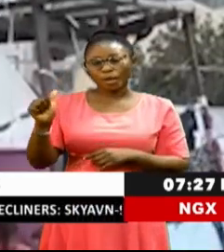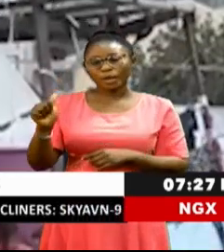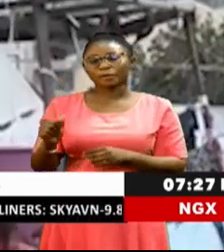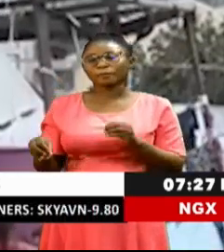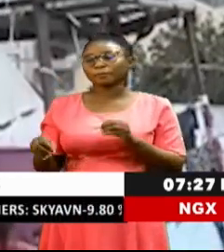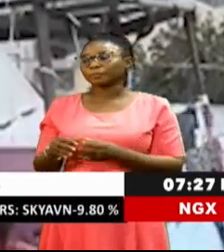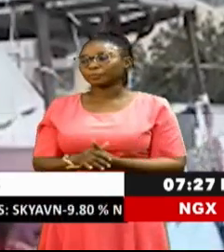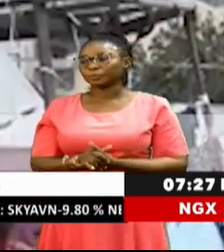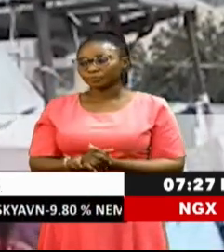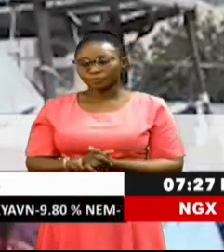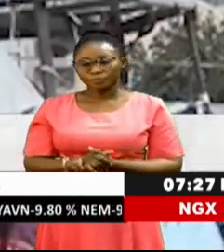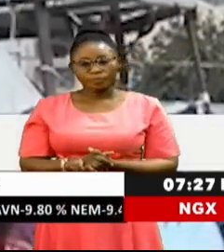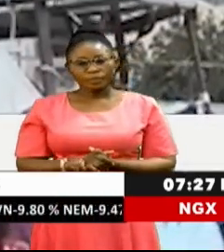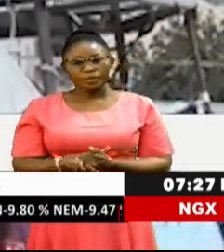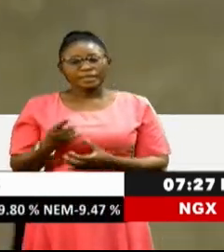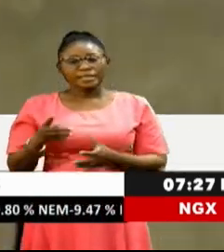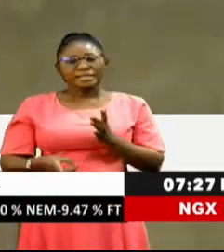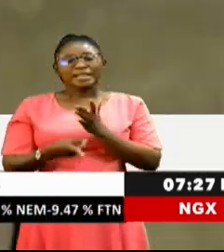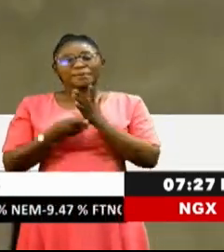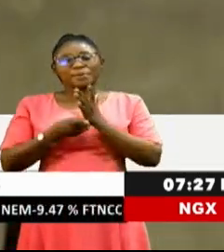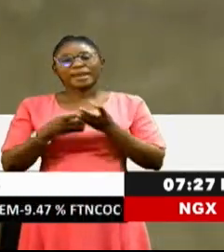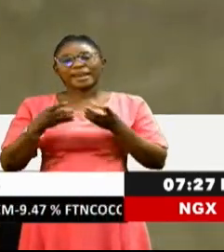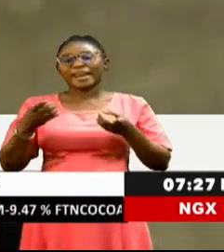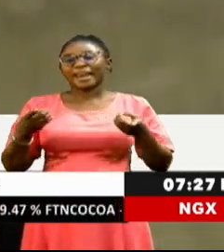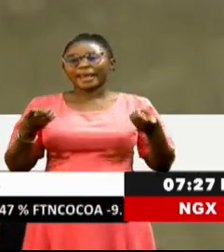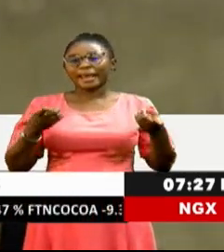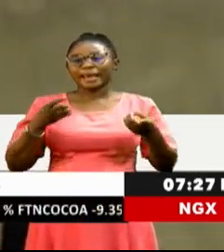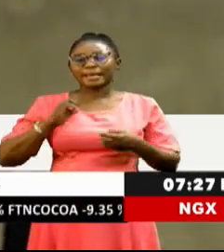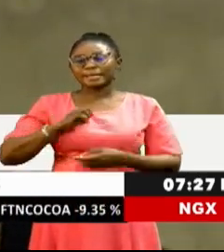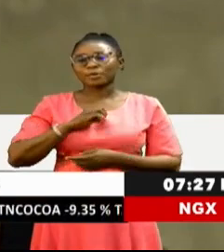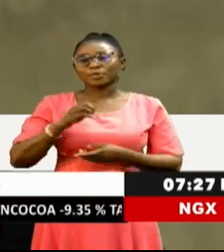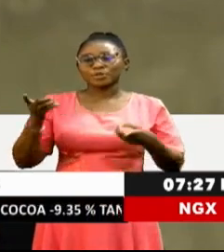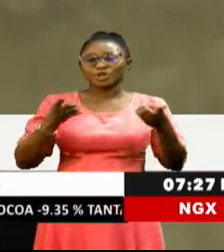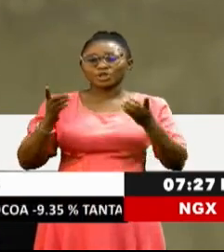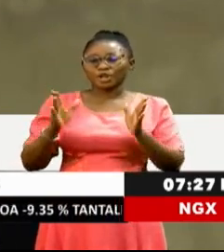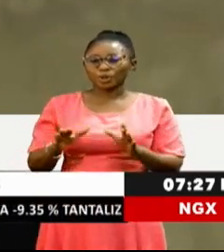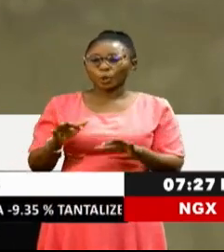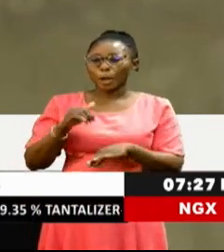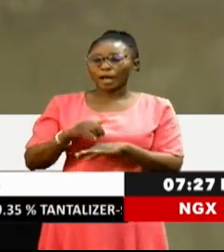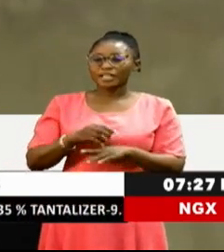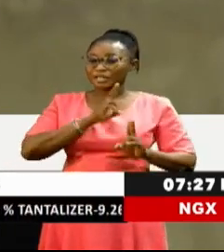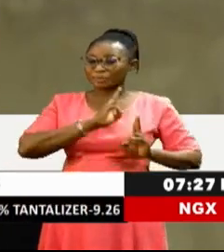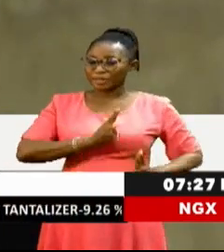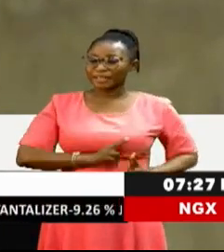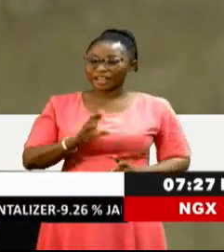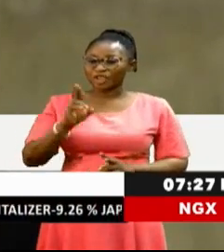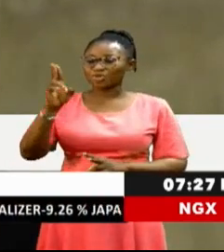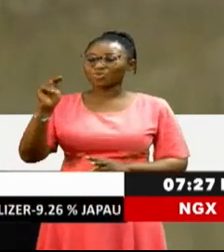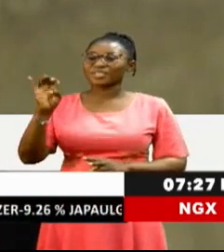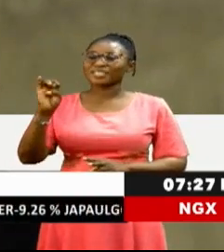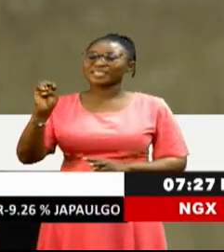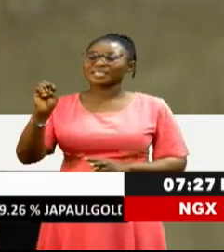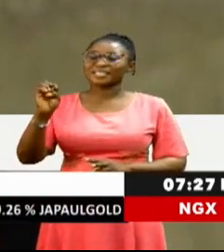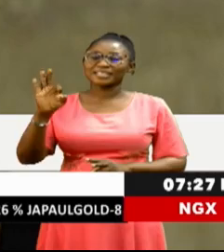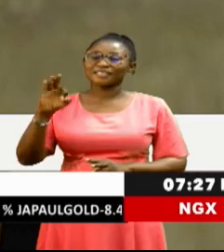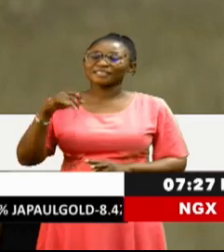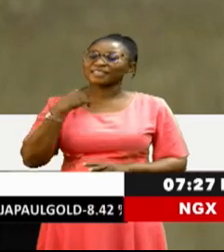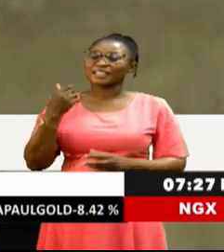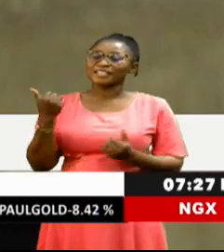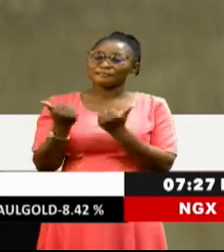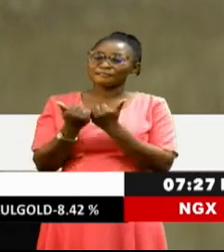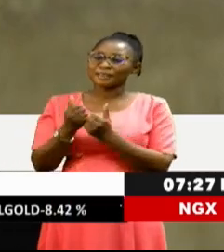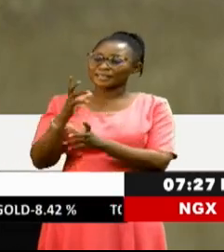Ted Chaiban, Deputy Executive Director for Humanitarian Actions at UNICEF, warned that the fighting is also taking a heavy